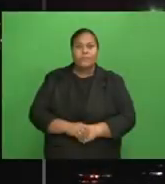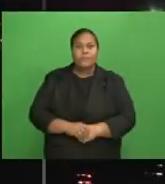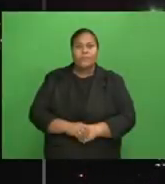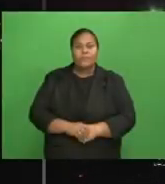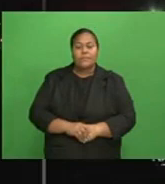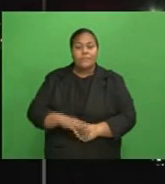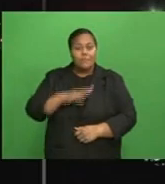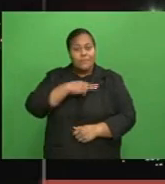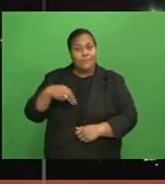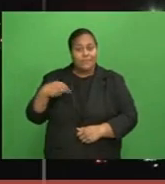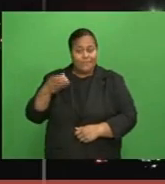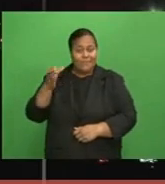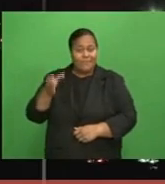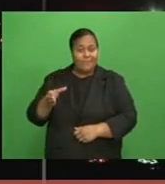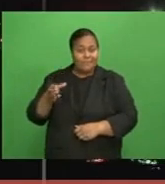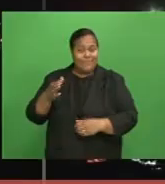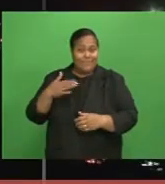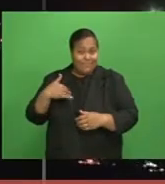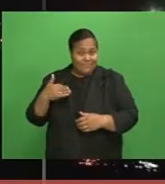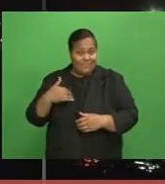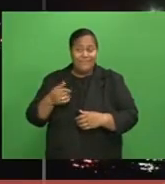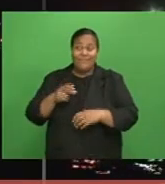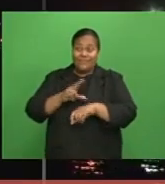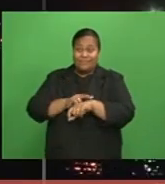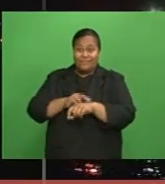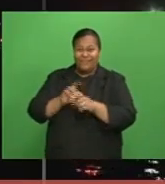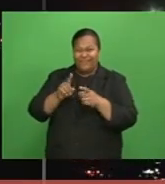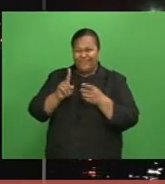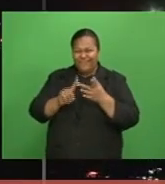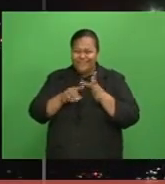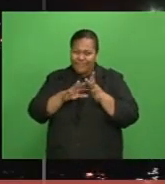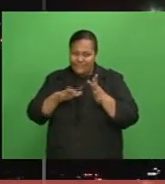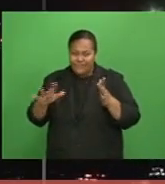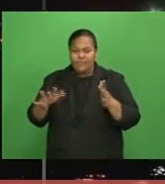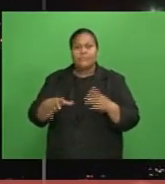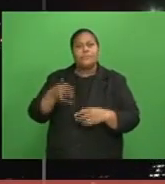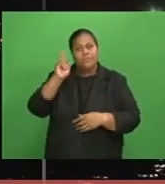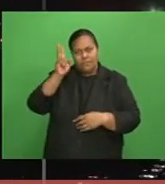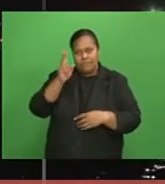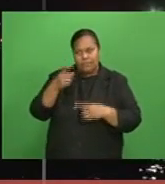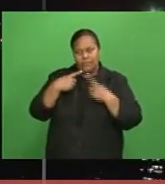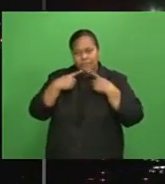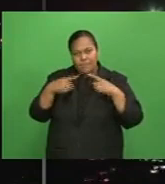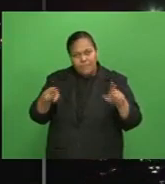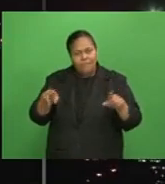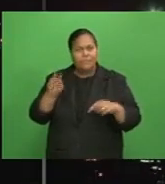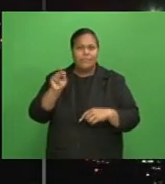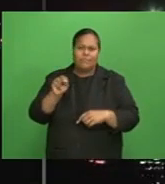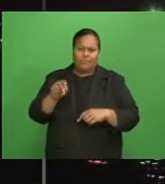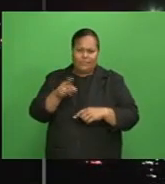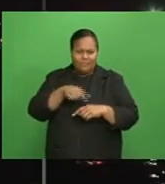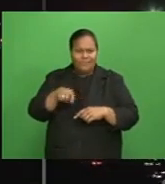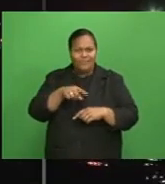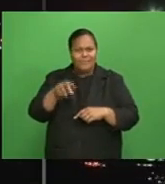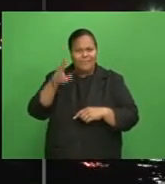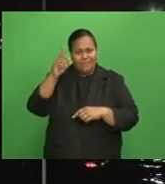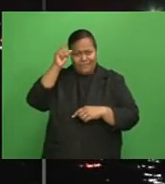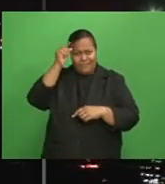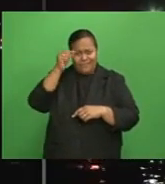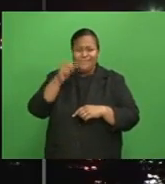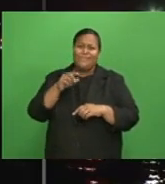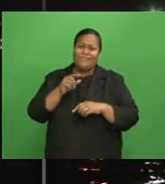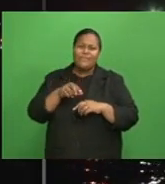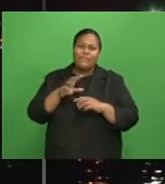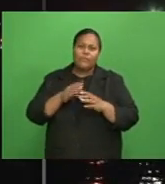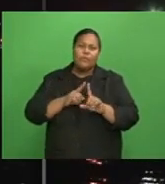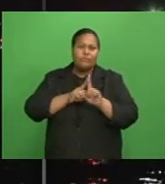Health Minister Dr. Feremi Wangana-Mbete has reiterated the need for Fijians to conform to the current behavioural changes of living.